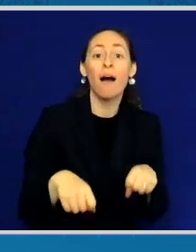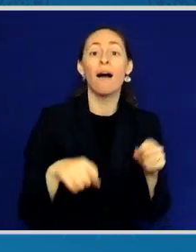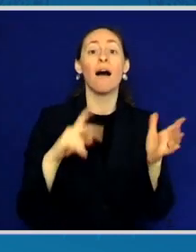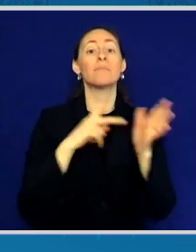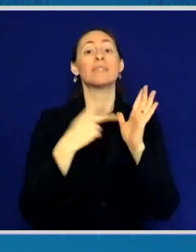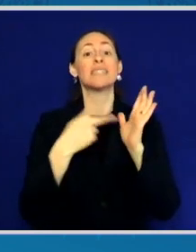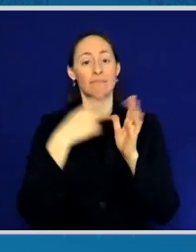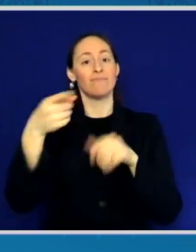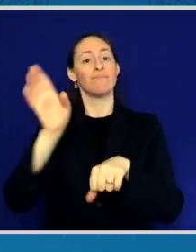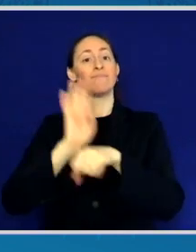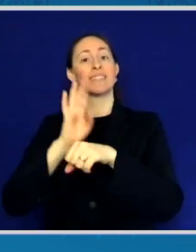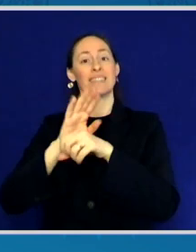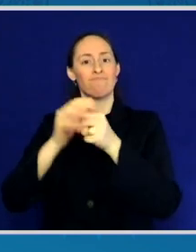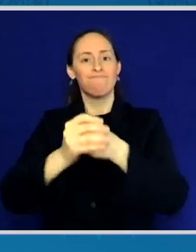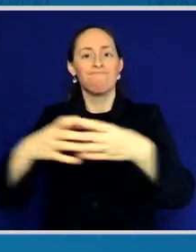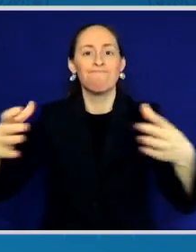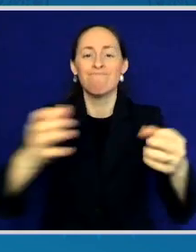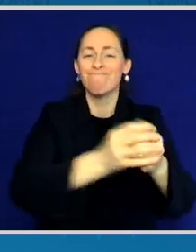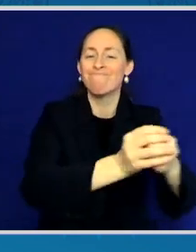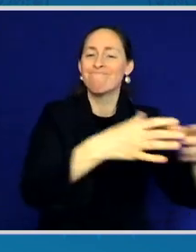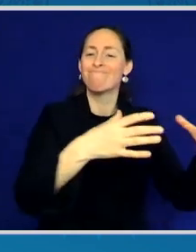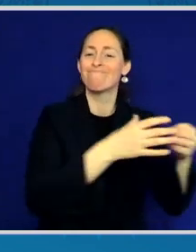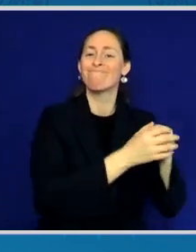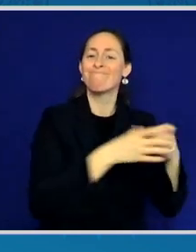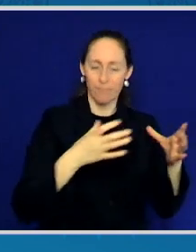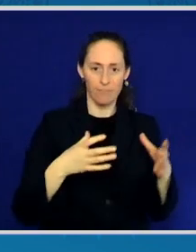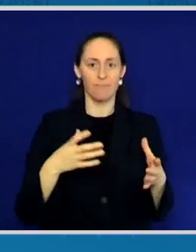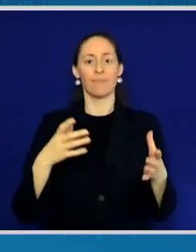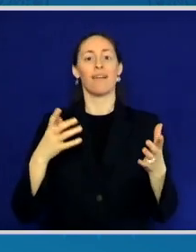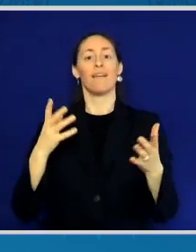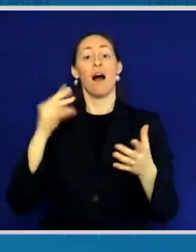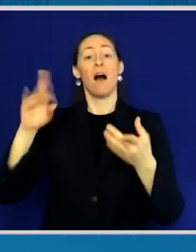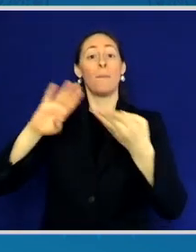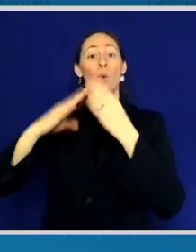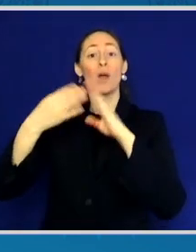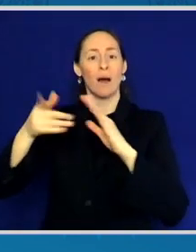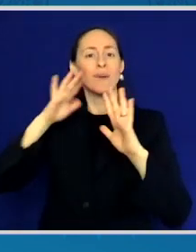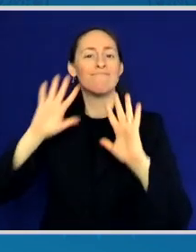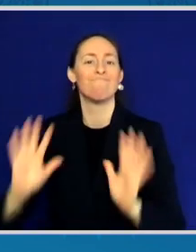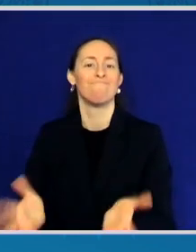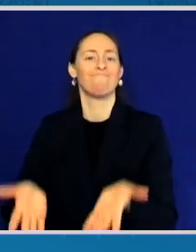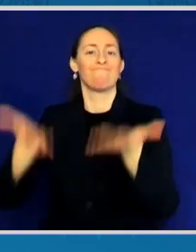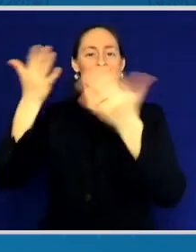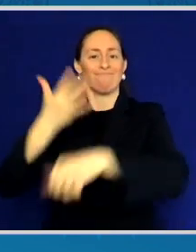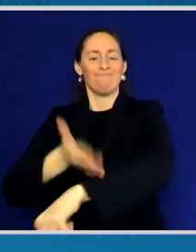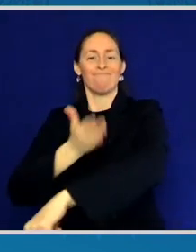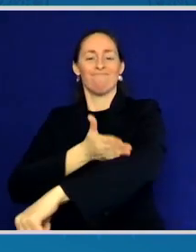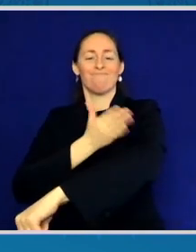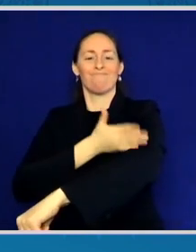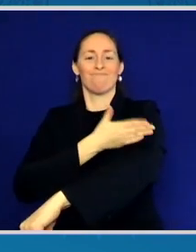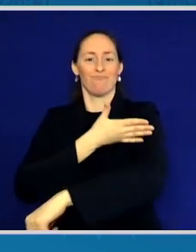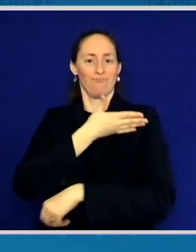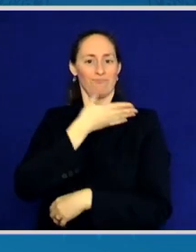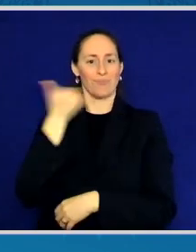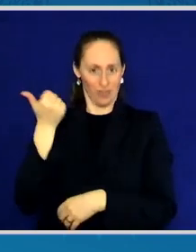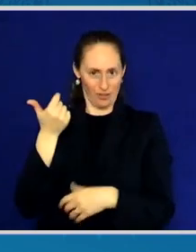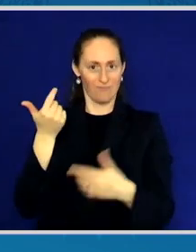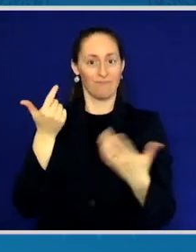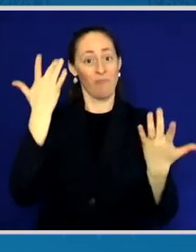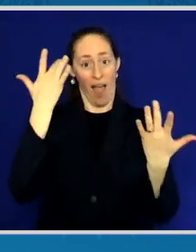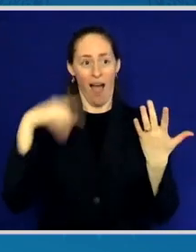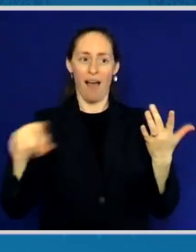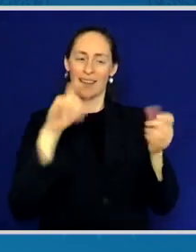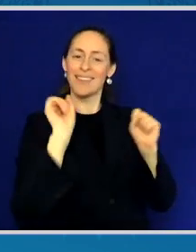businesses, thriving communities, all as a result of people being able to reach a means to that livelihood.